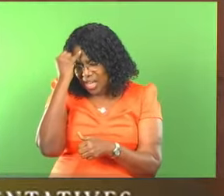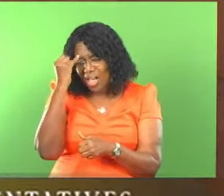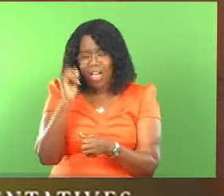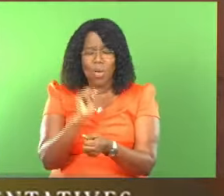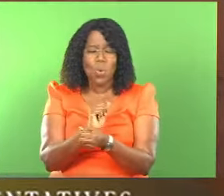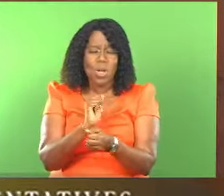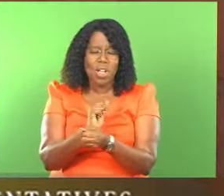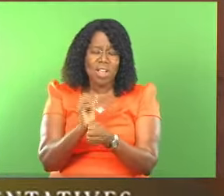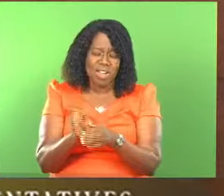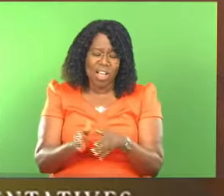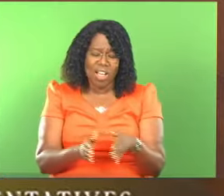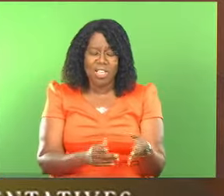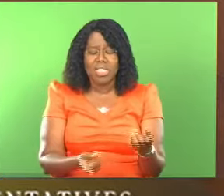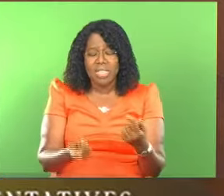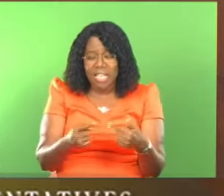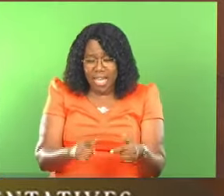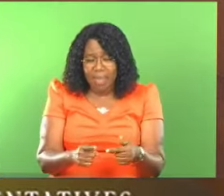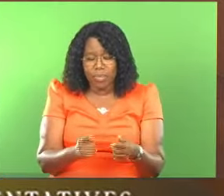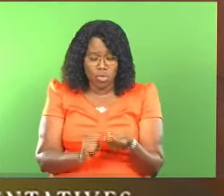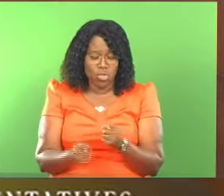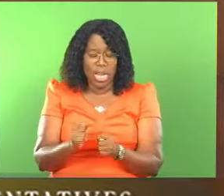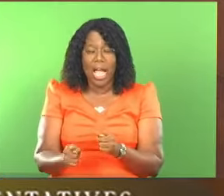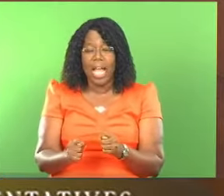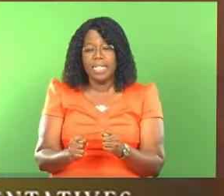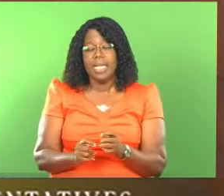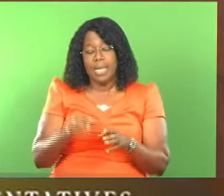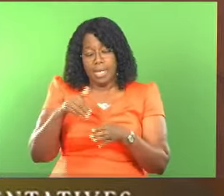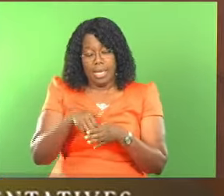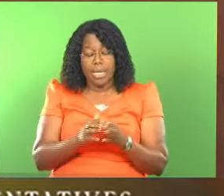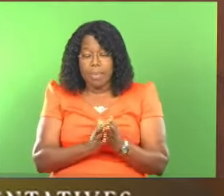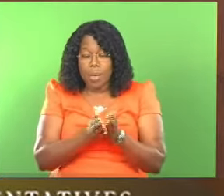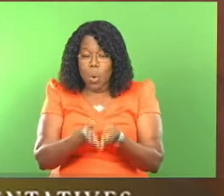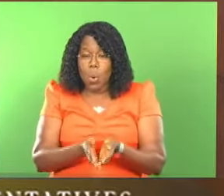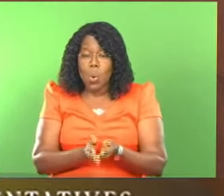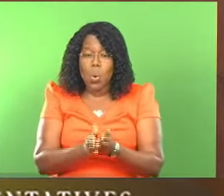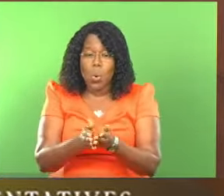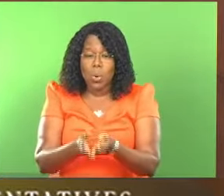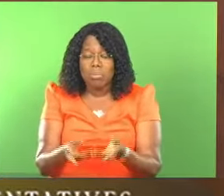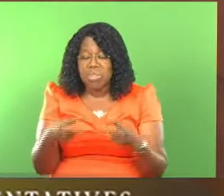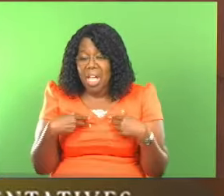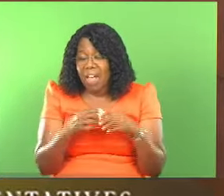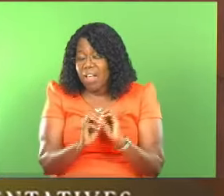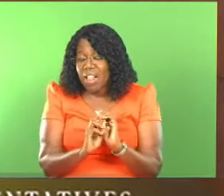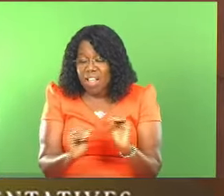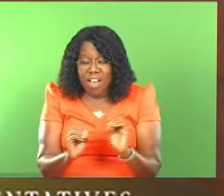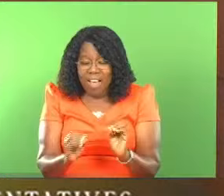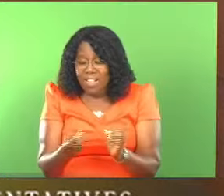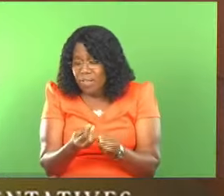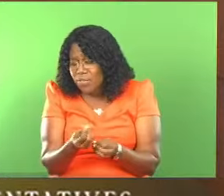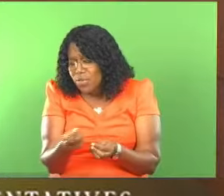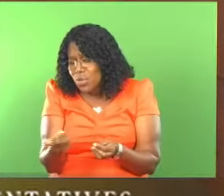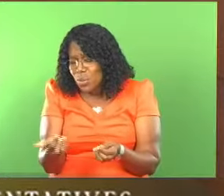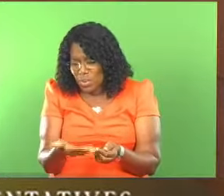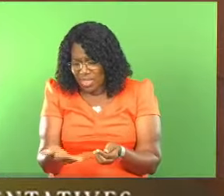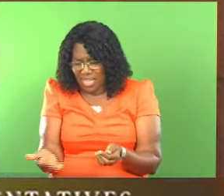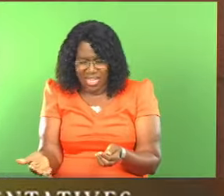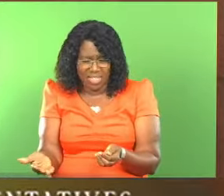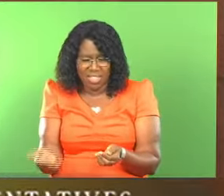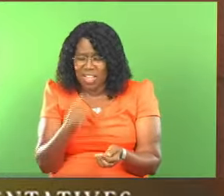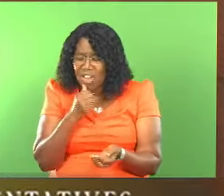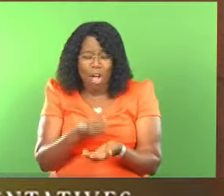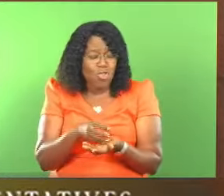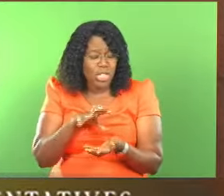little or nothing, but they had courage and they had resilience. Theirs is but one thread in our